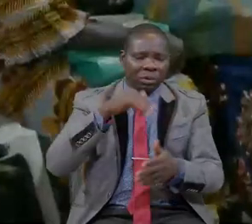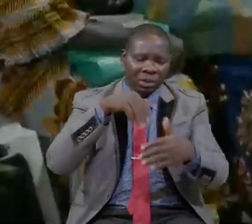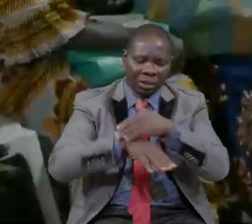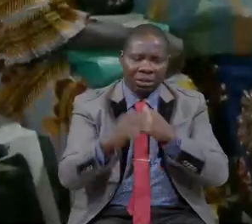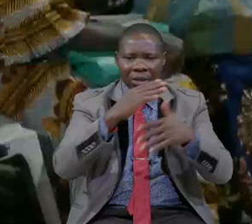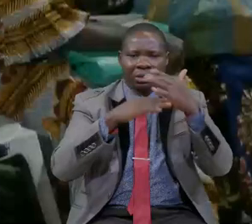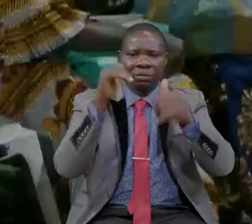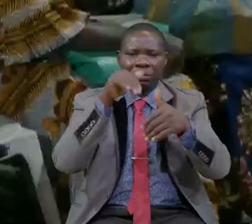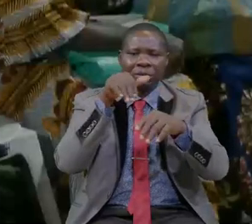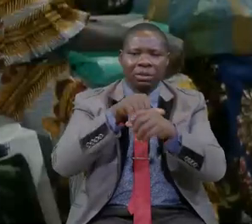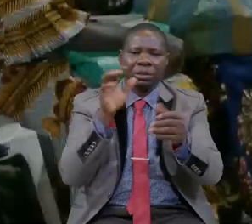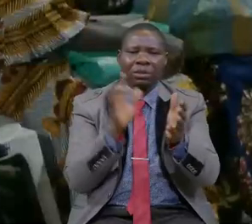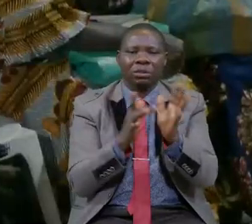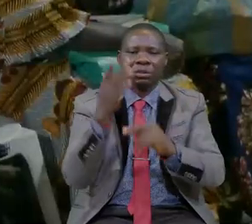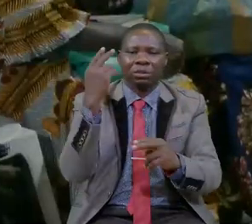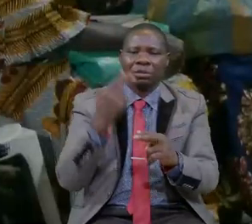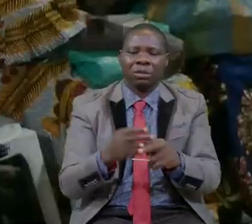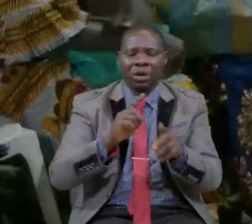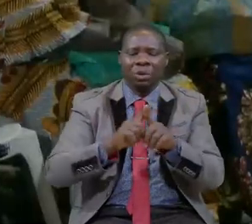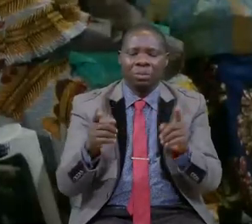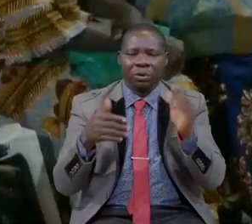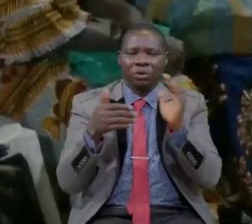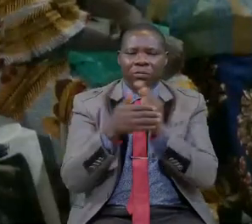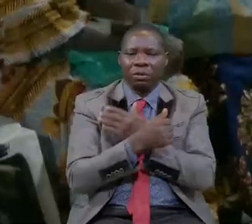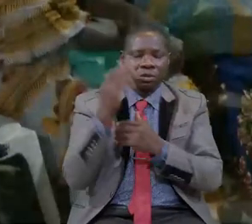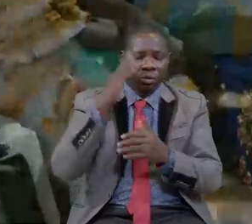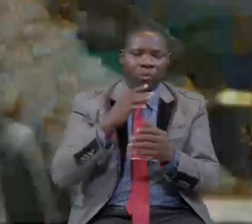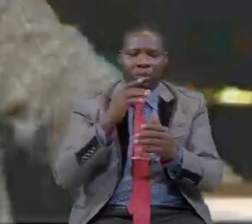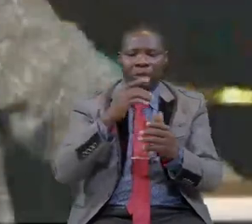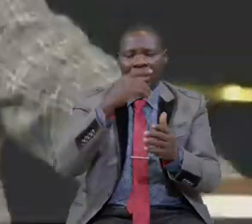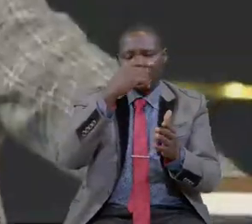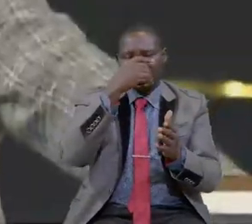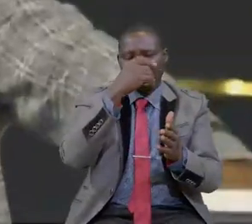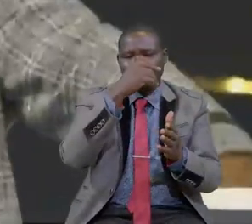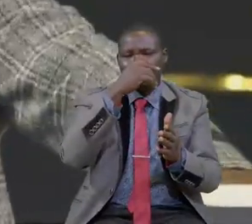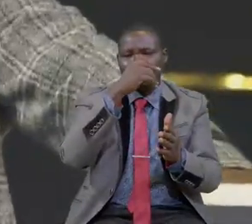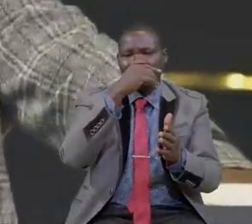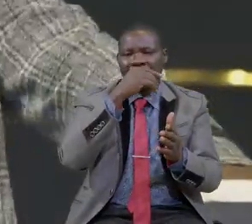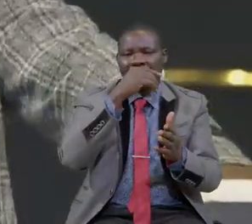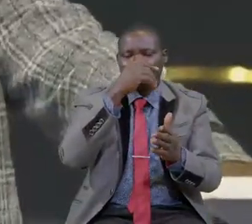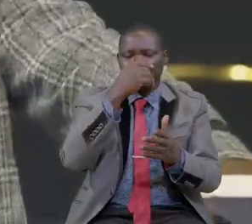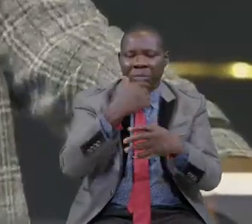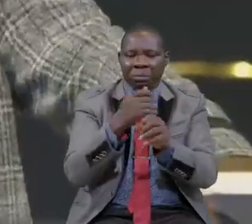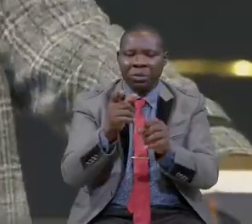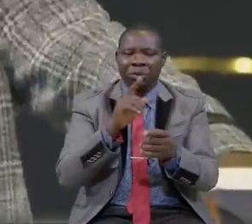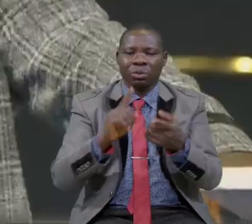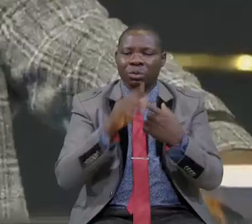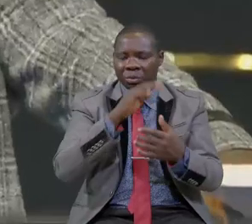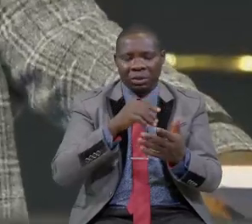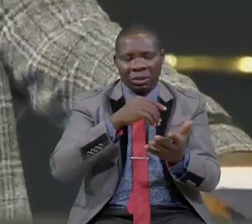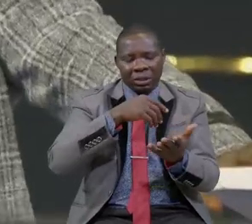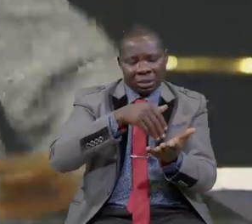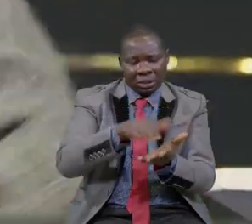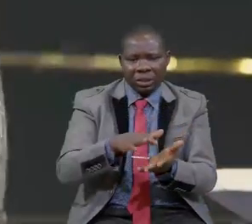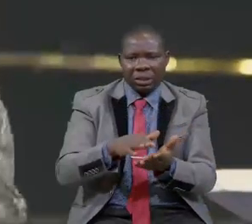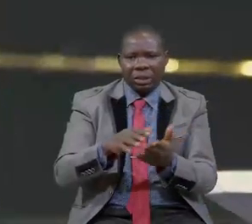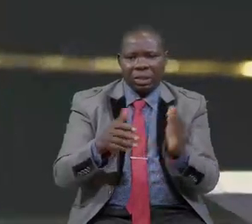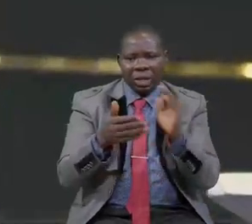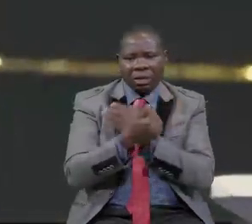But fornication will disqualify you. Adultery will disqualify you.